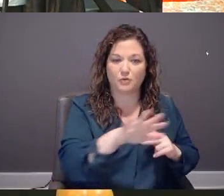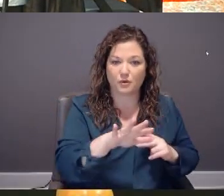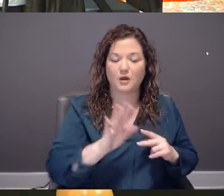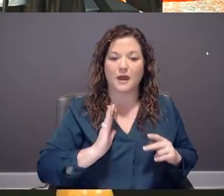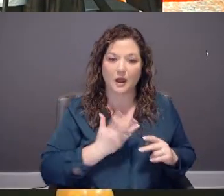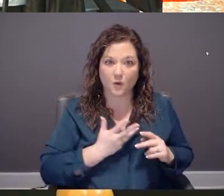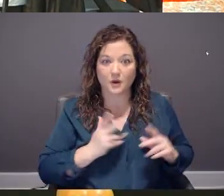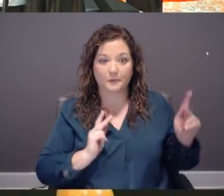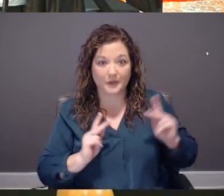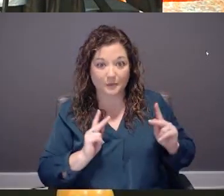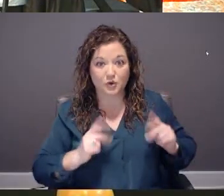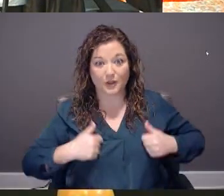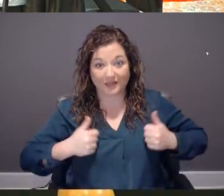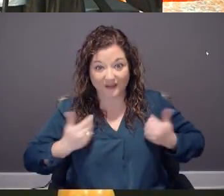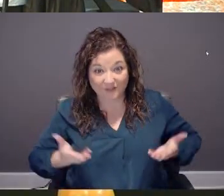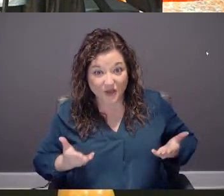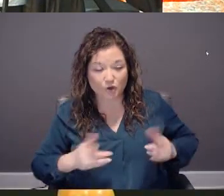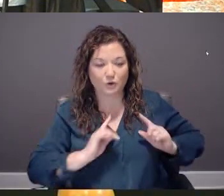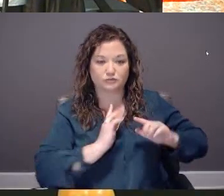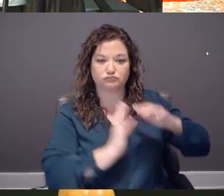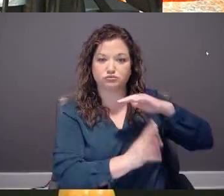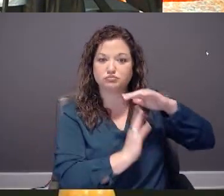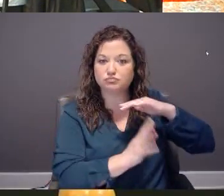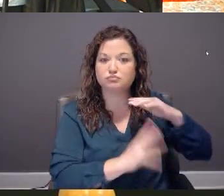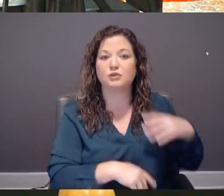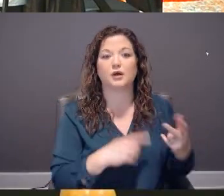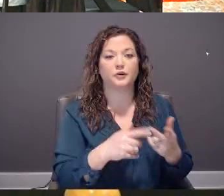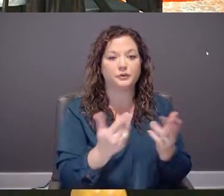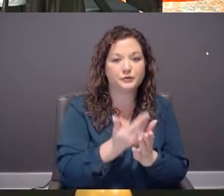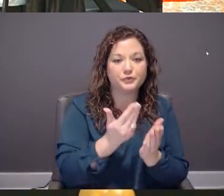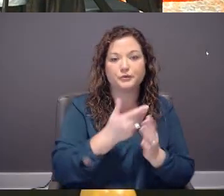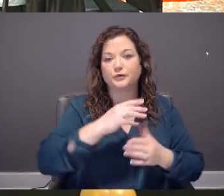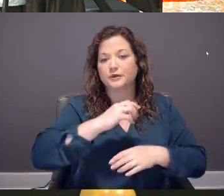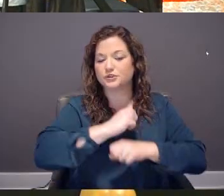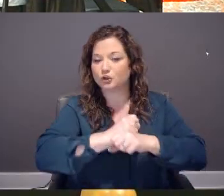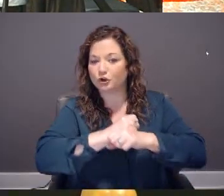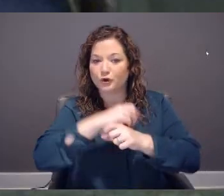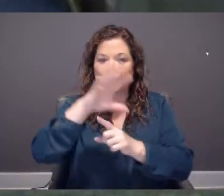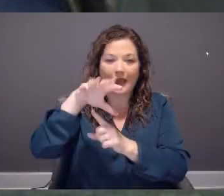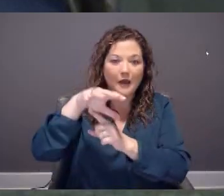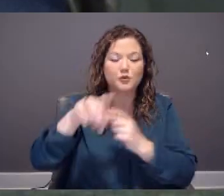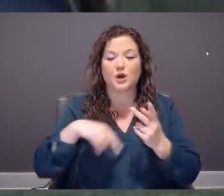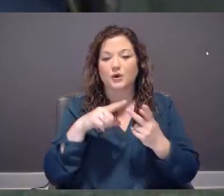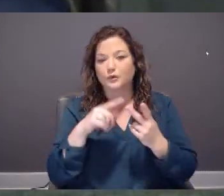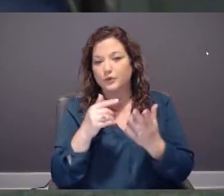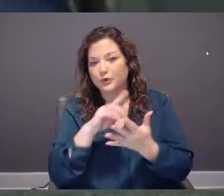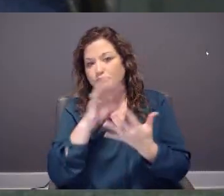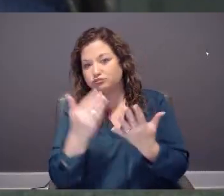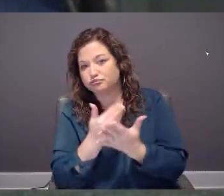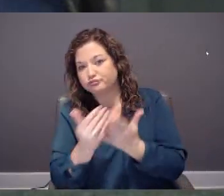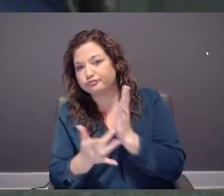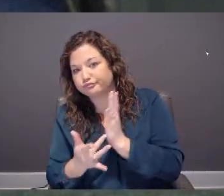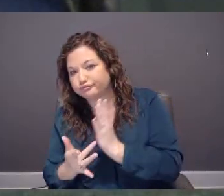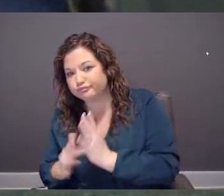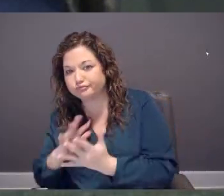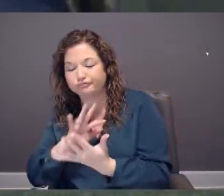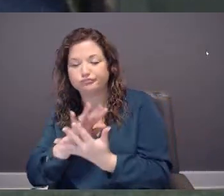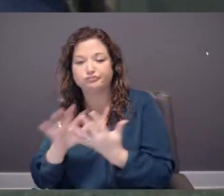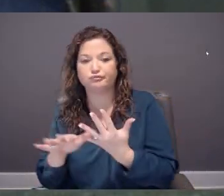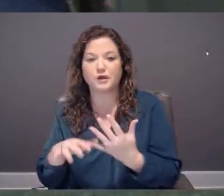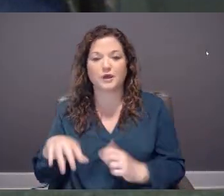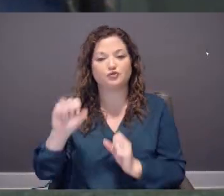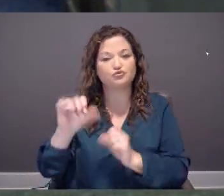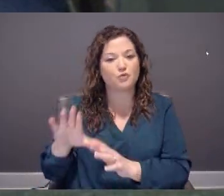there, new security cameras, new this, new that, new laptops, and drop boxes